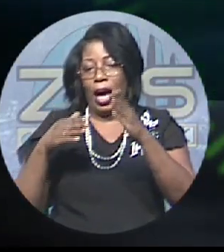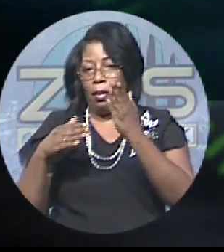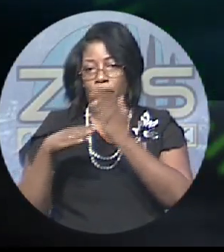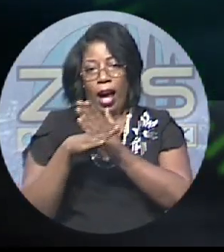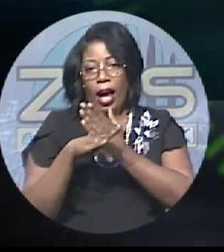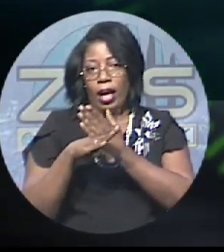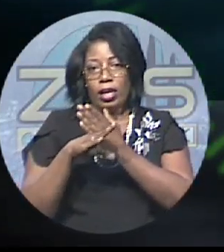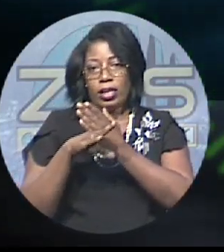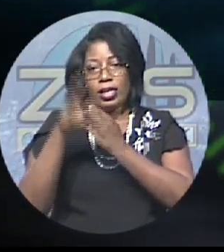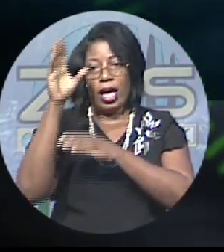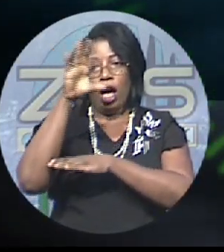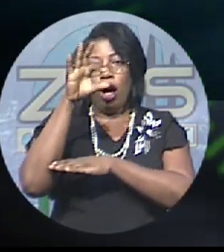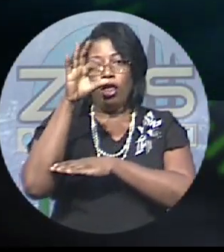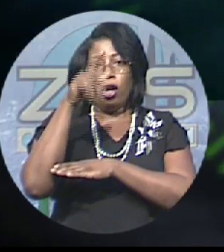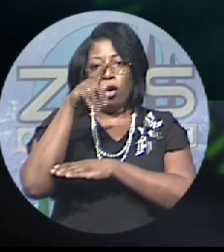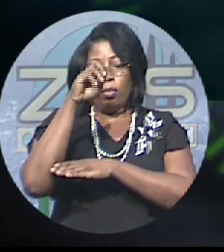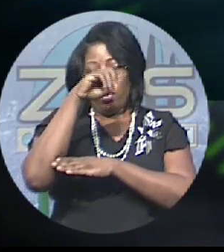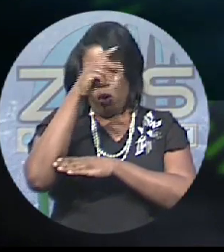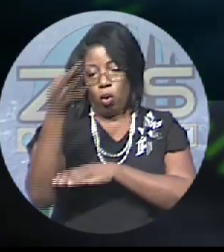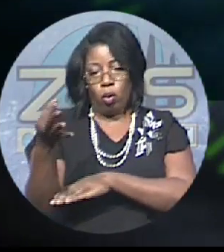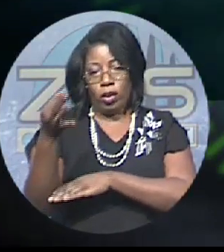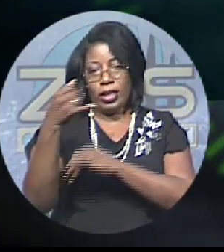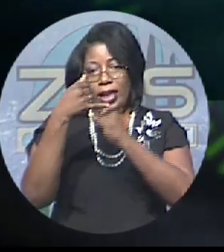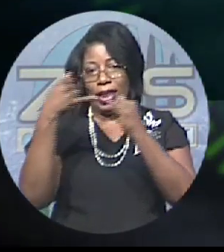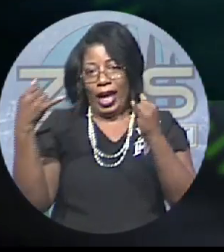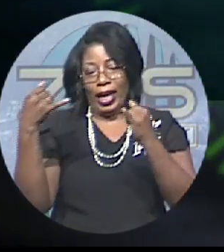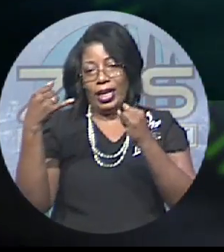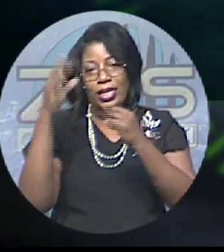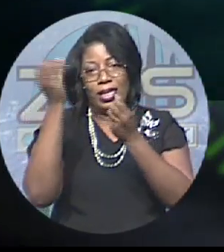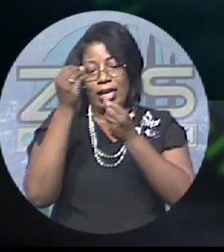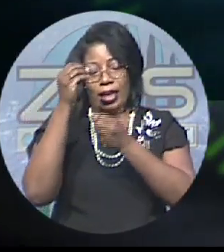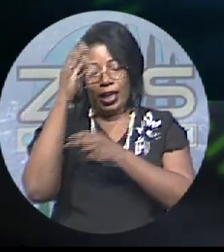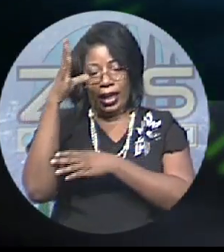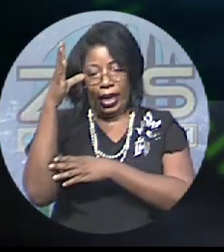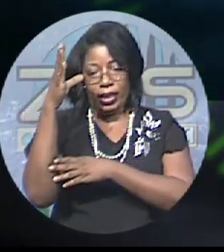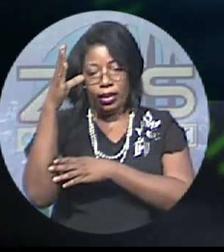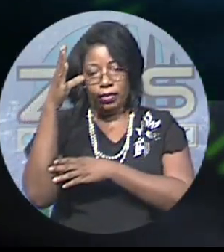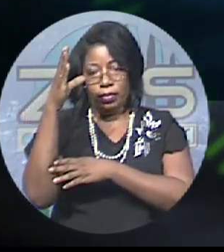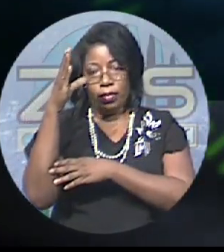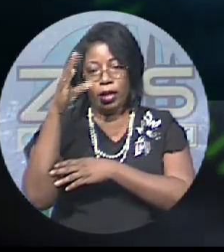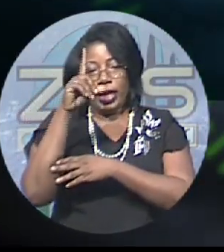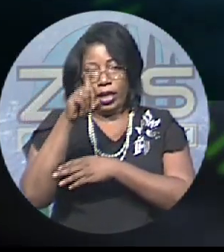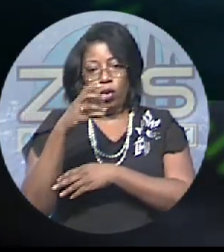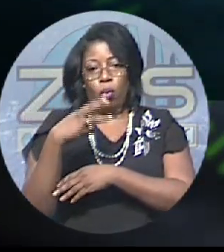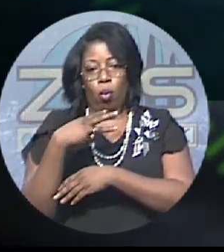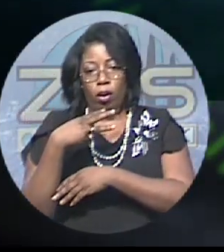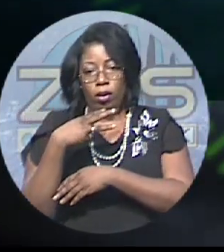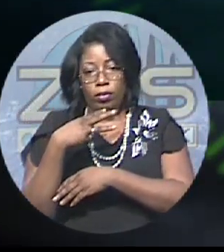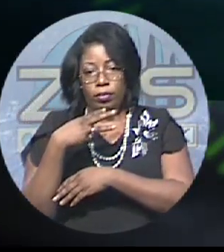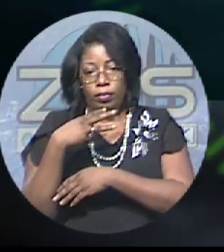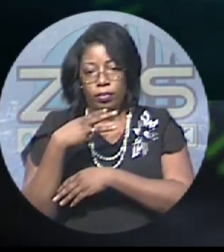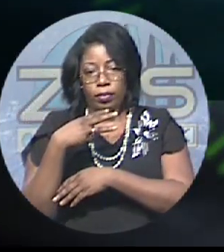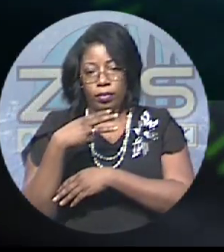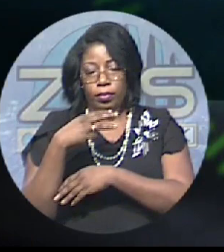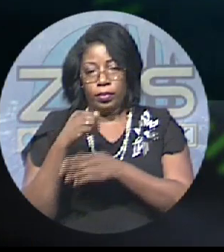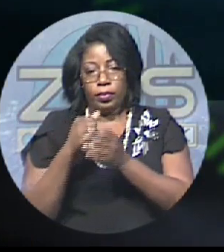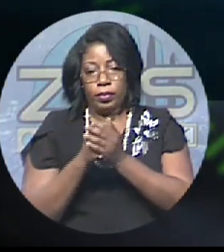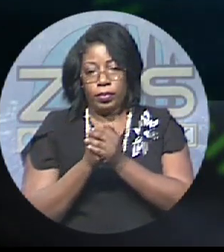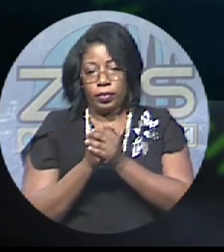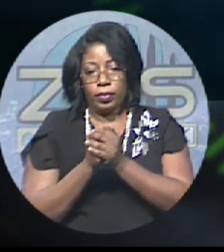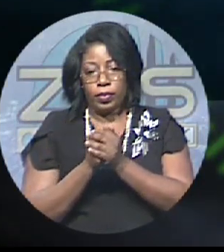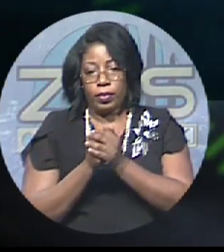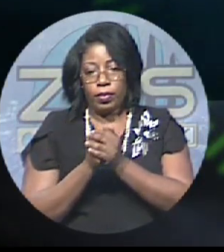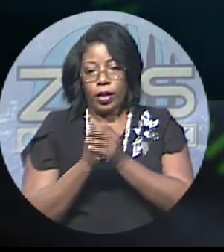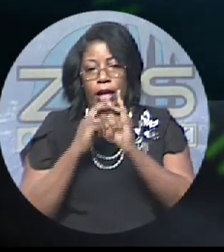light poles, and lines down. Mayaguana still has lots of water, but the power grid appears to be fine.